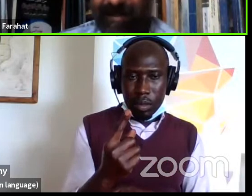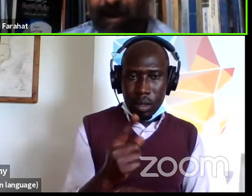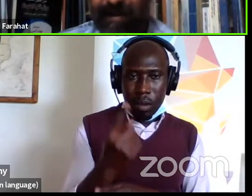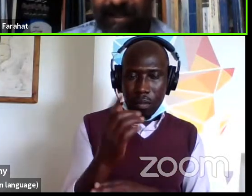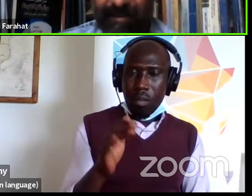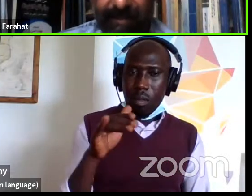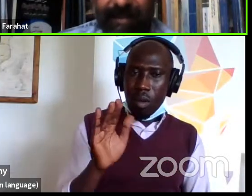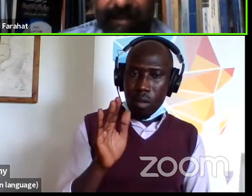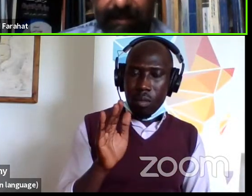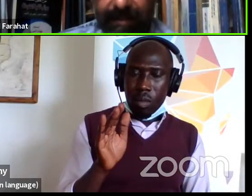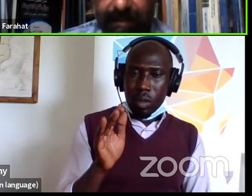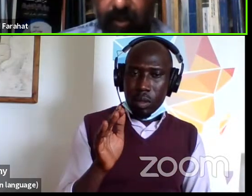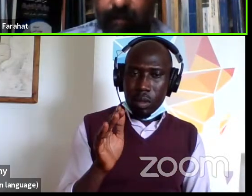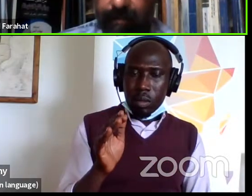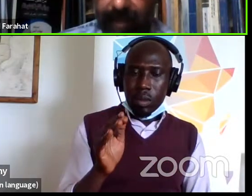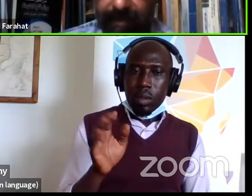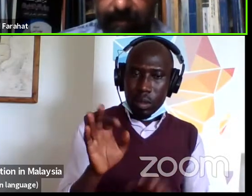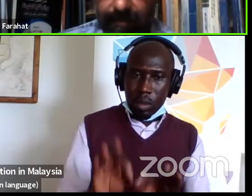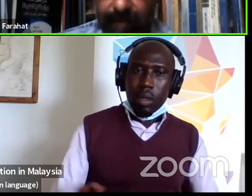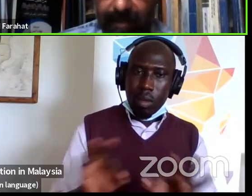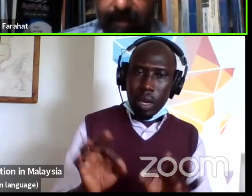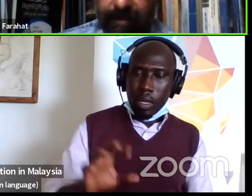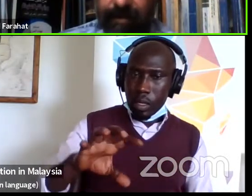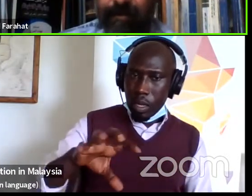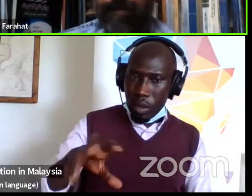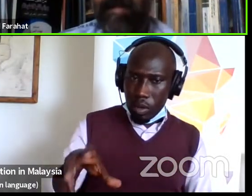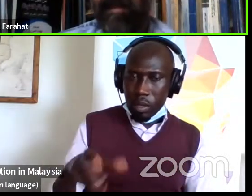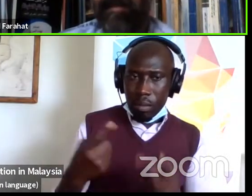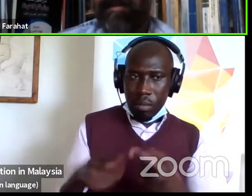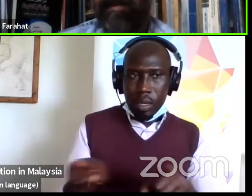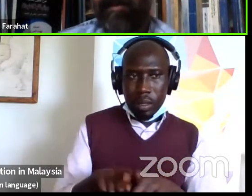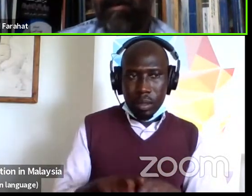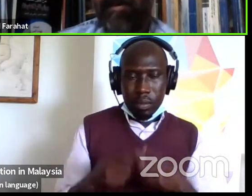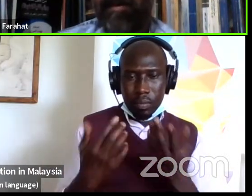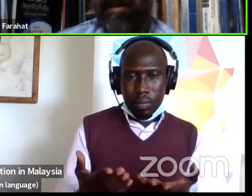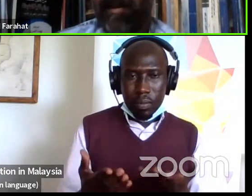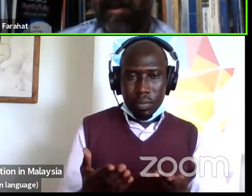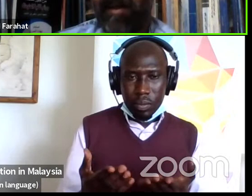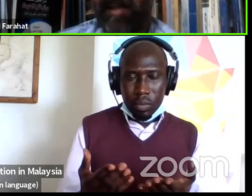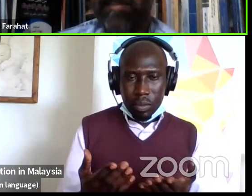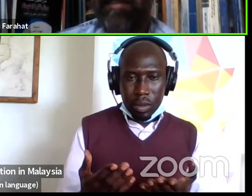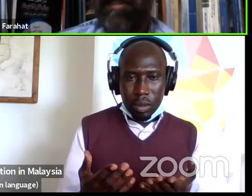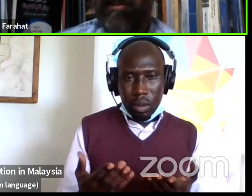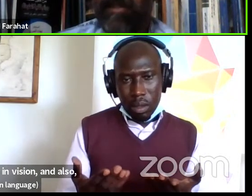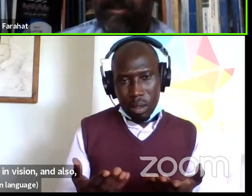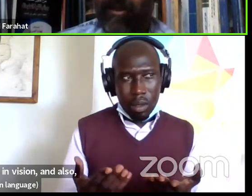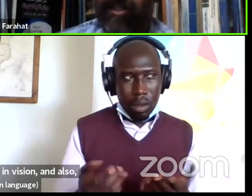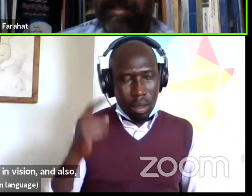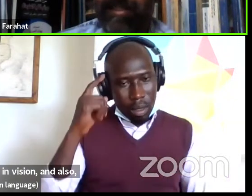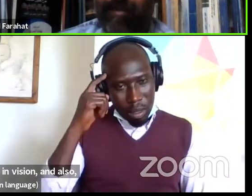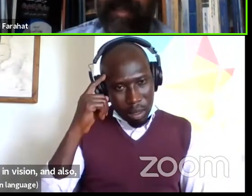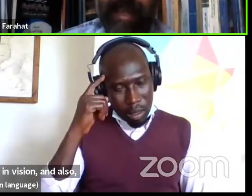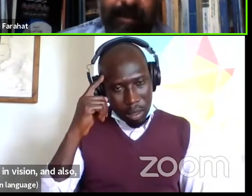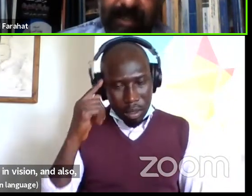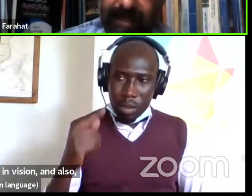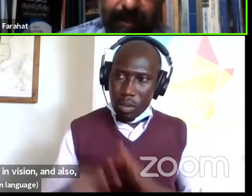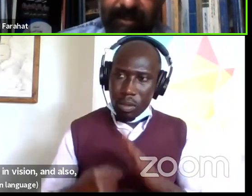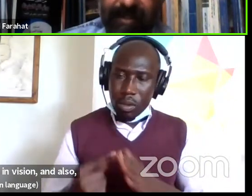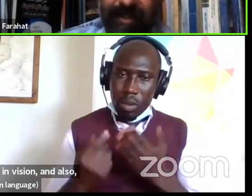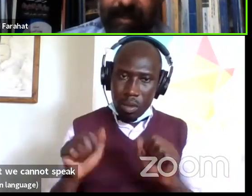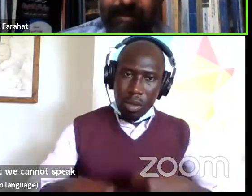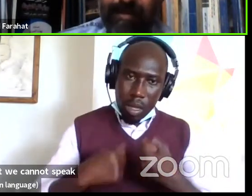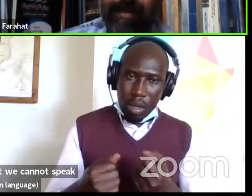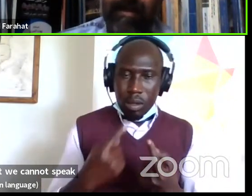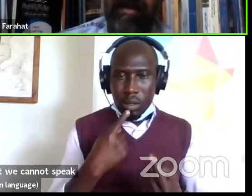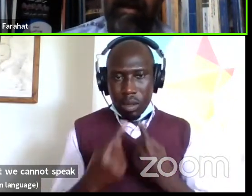most common issue in region, and but also I think it's situation not in digital. We cannot speak about